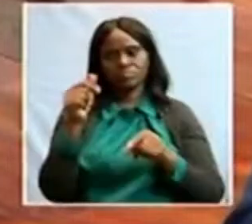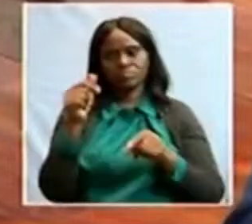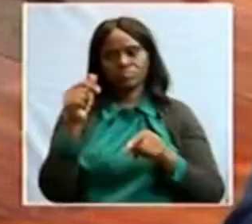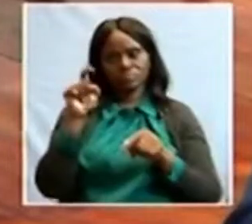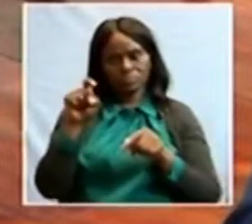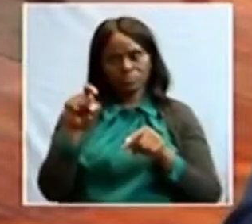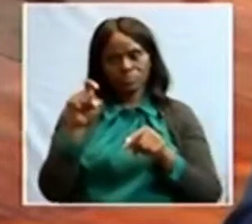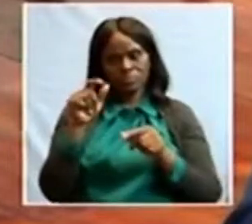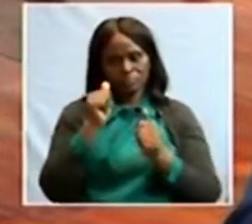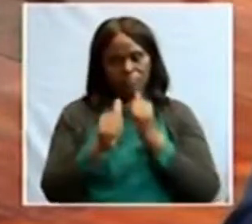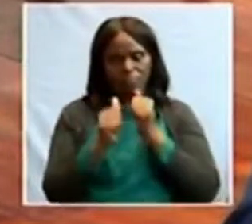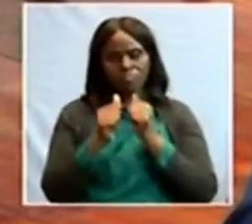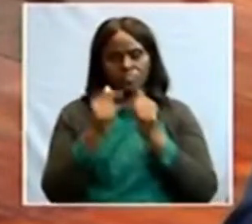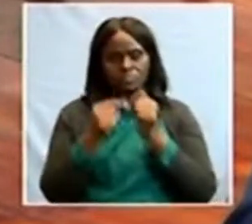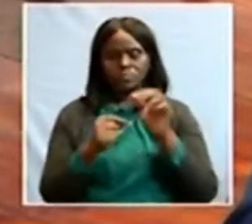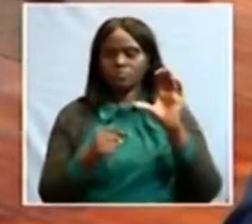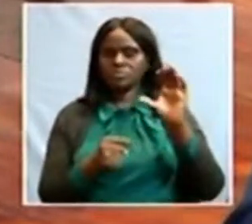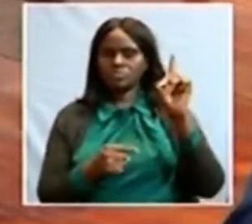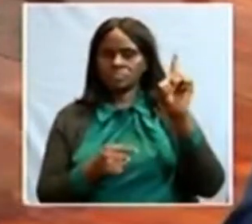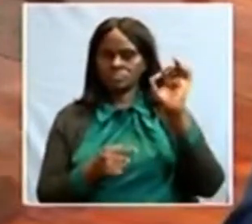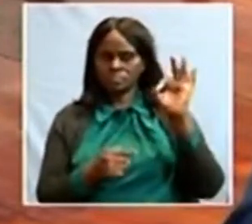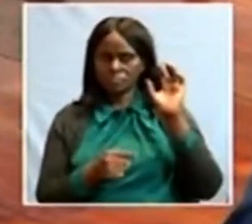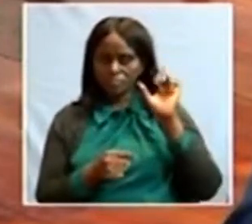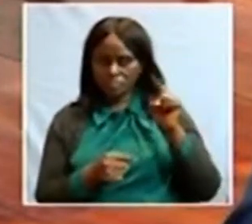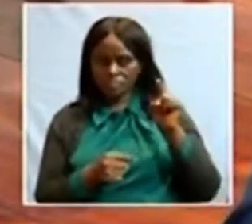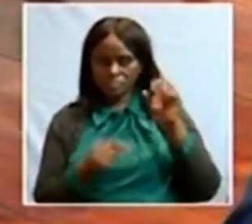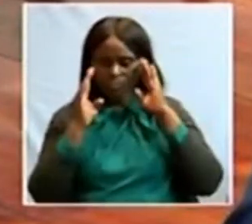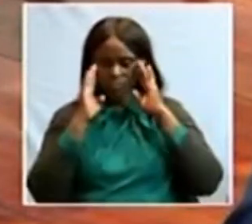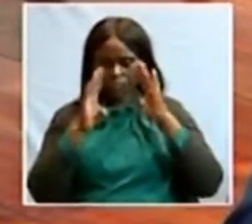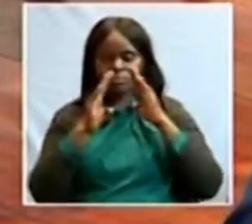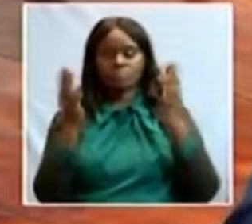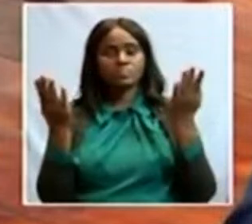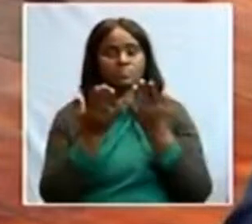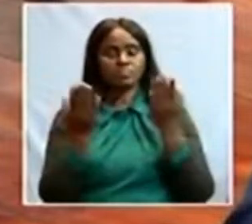which the CDFC couldn't really attend to